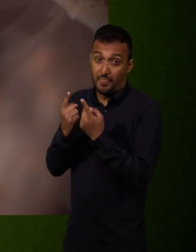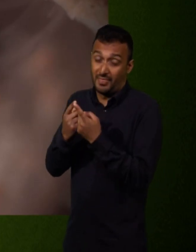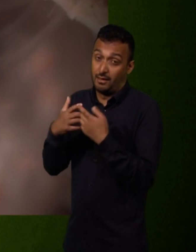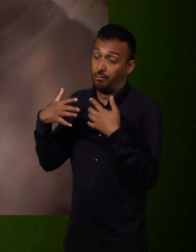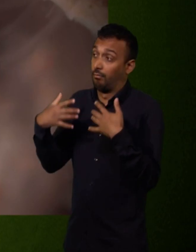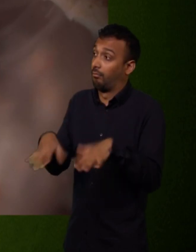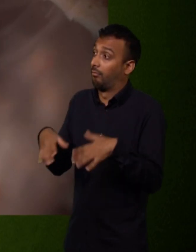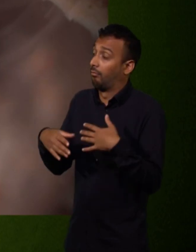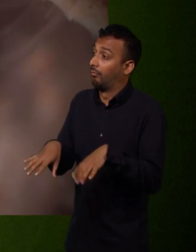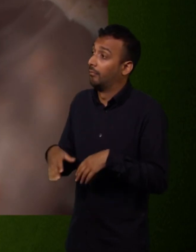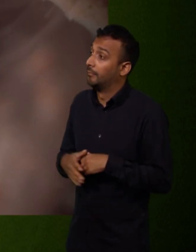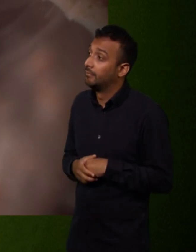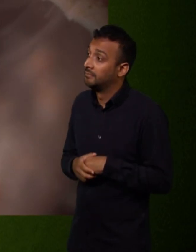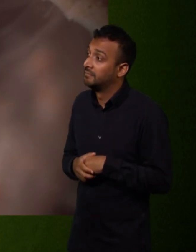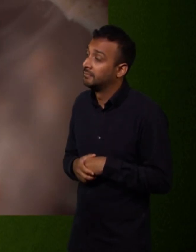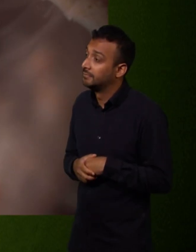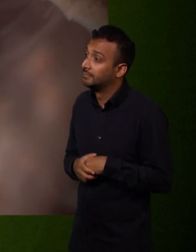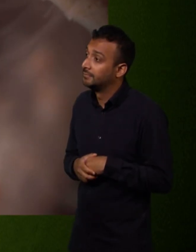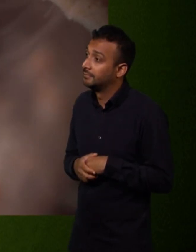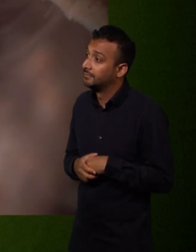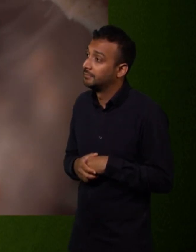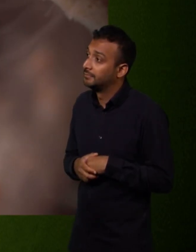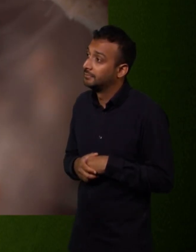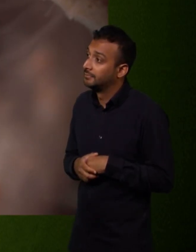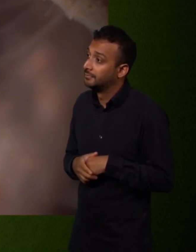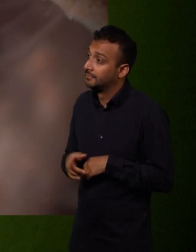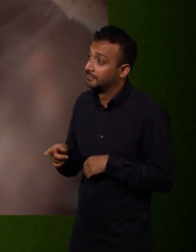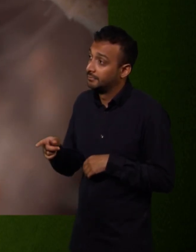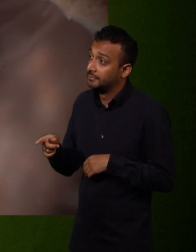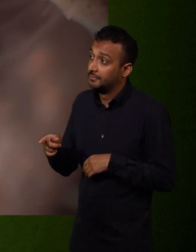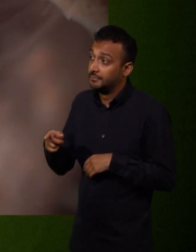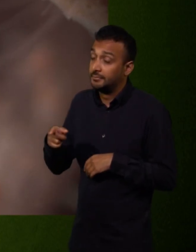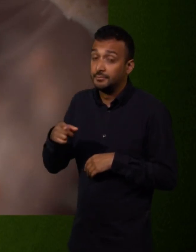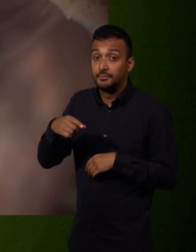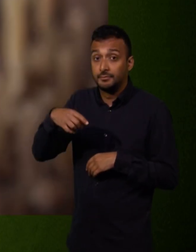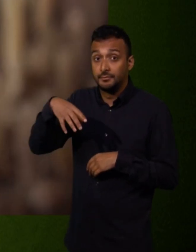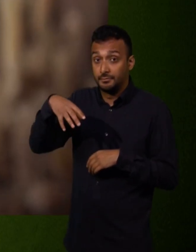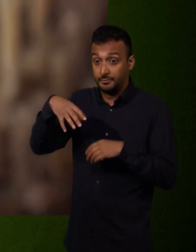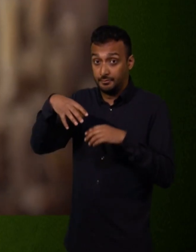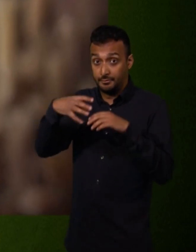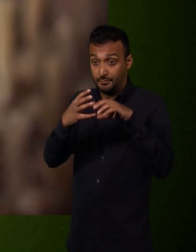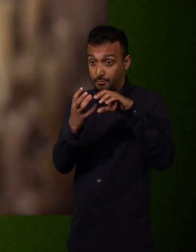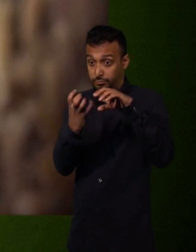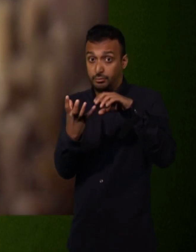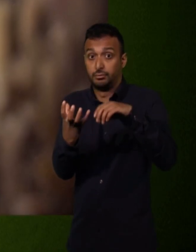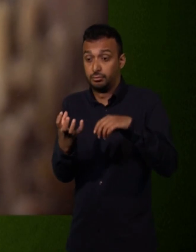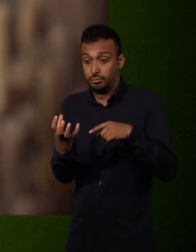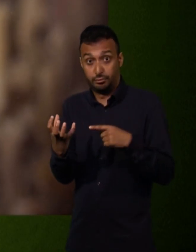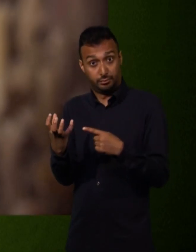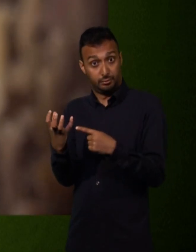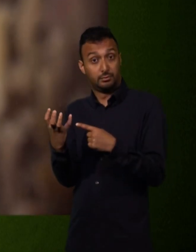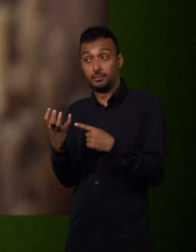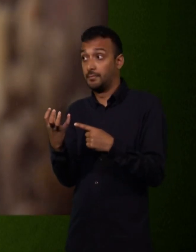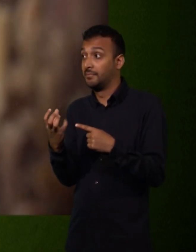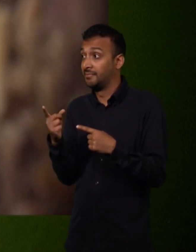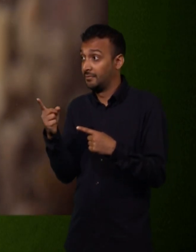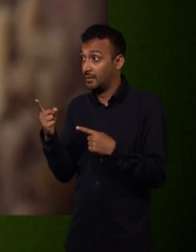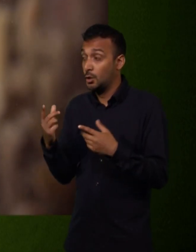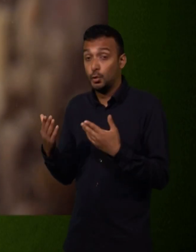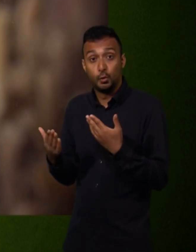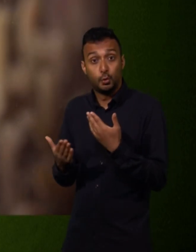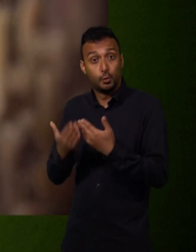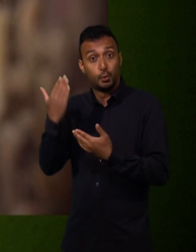Ever so gently, the uppermost disc breaks away, and a new baby moon